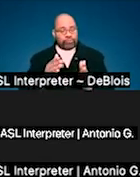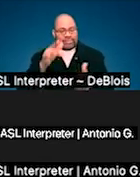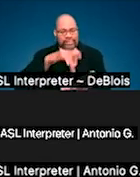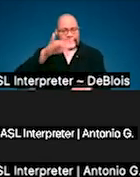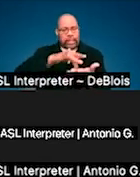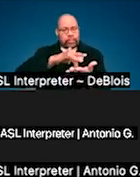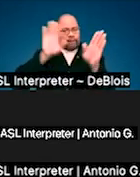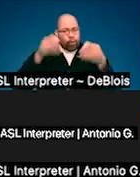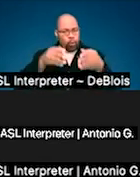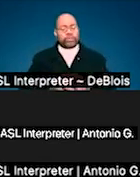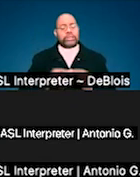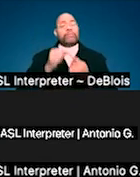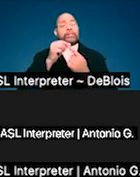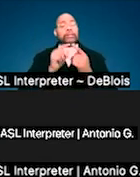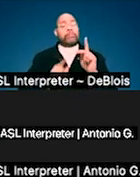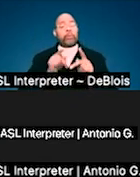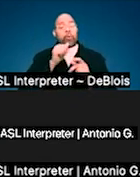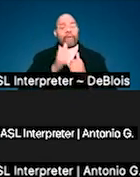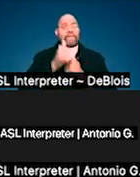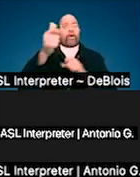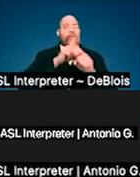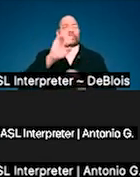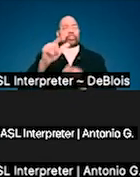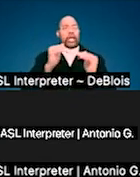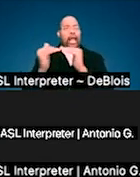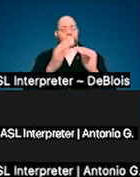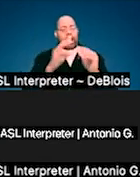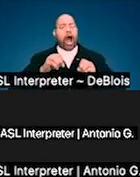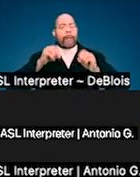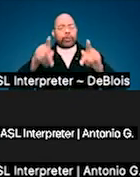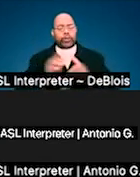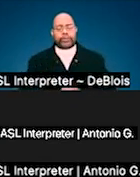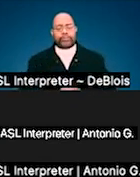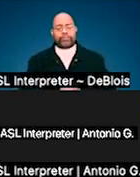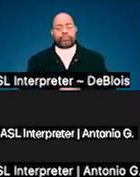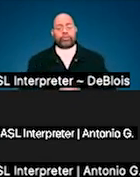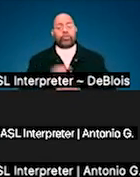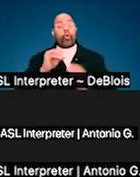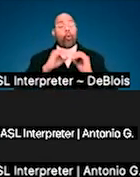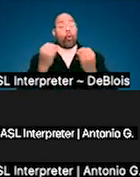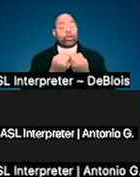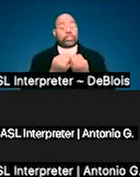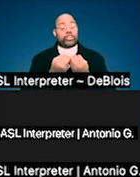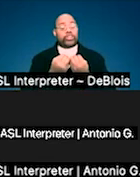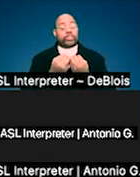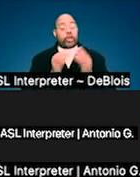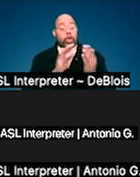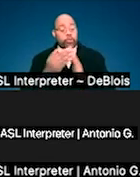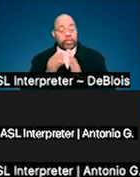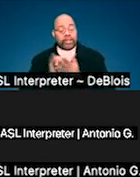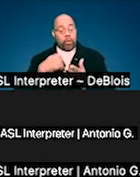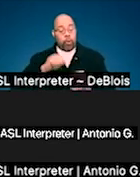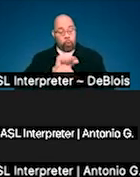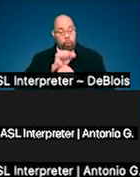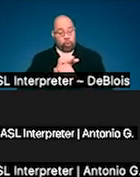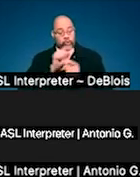center, especially those furthest from digital equity and opportunity. So the organizations and communities that we worked with